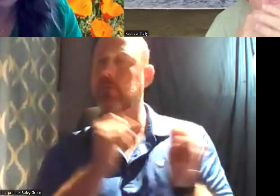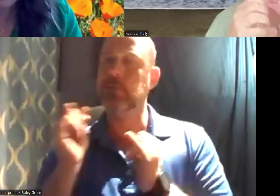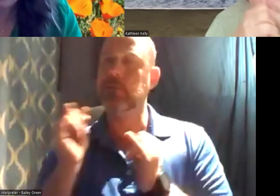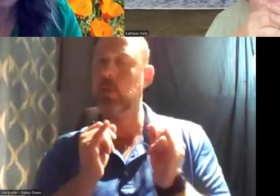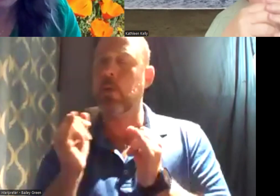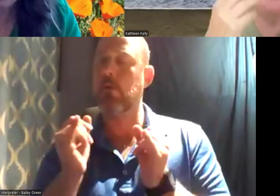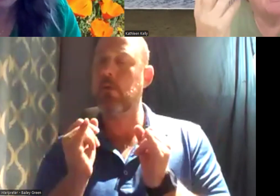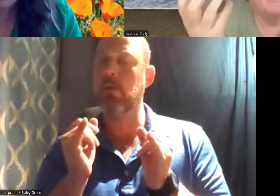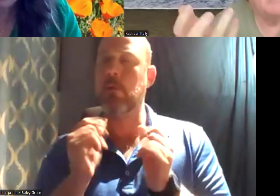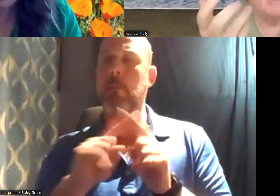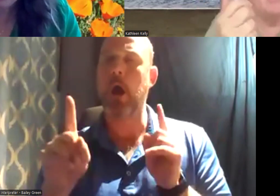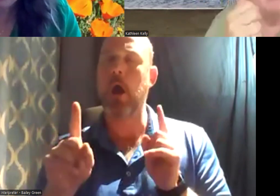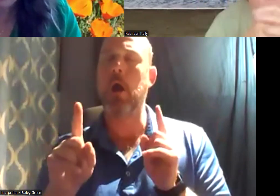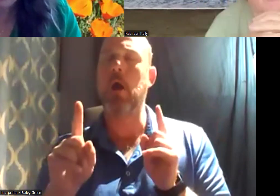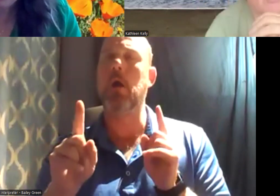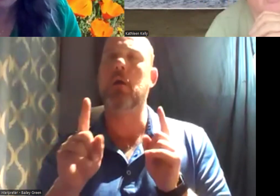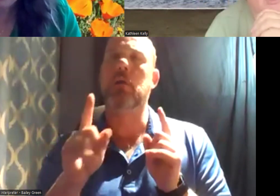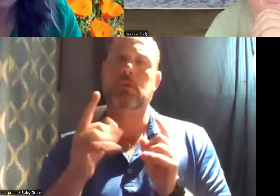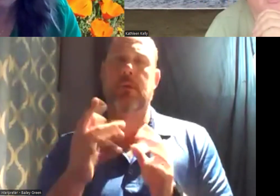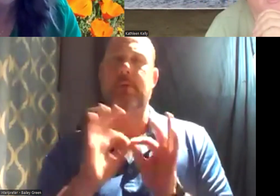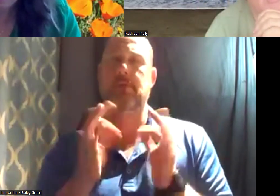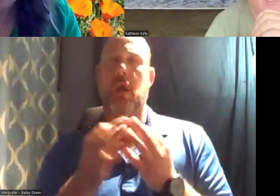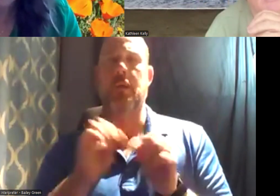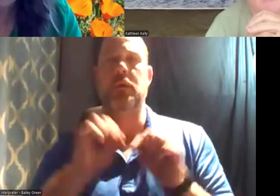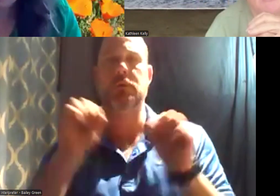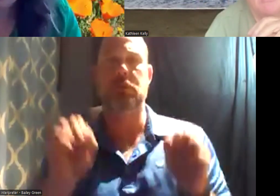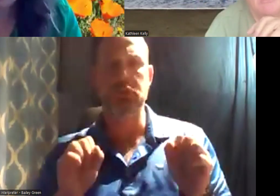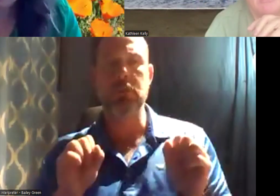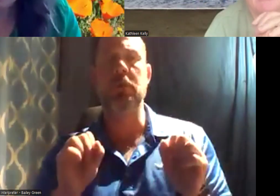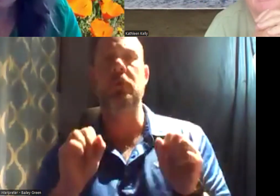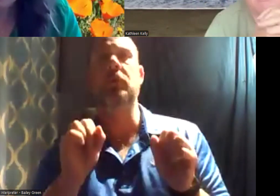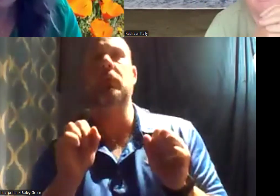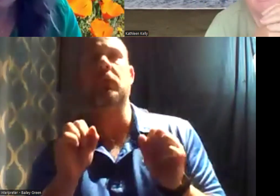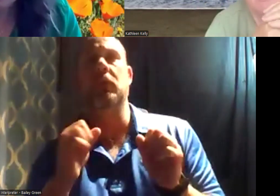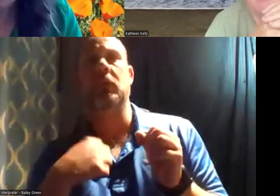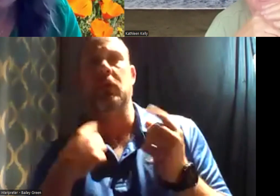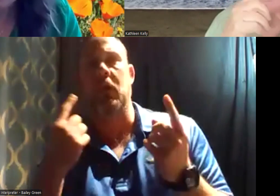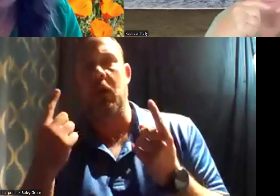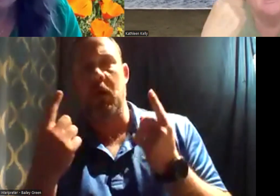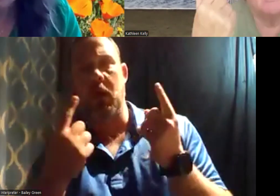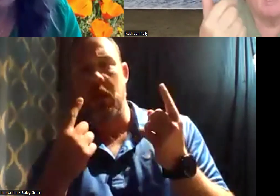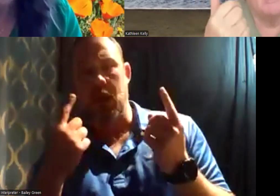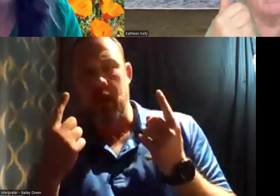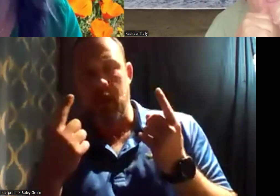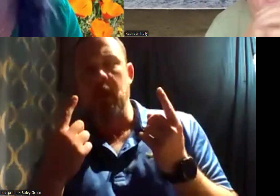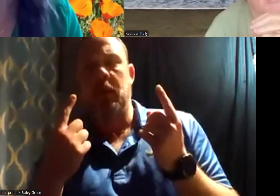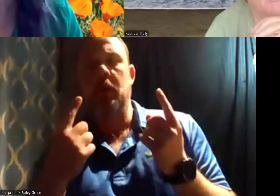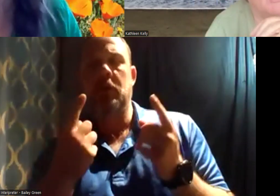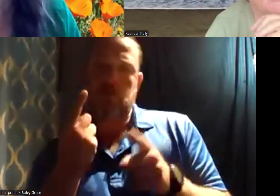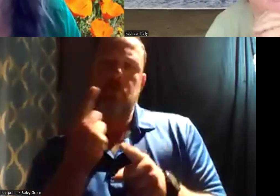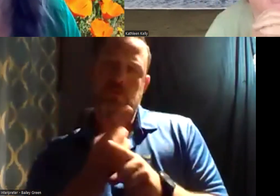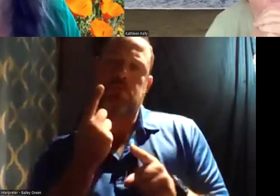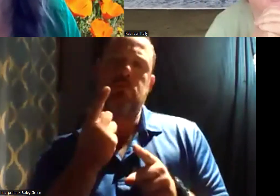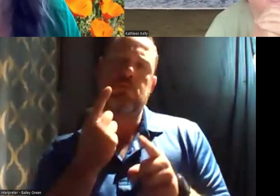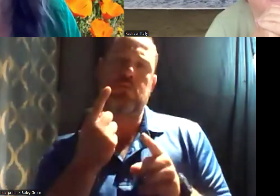center, but it's also a family system issue. And I think it behooves to think about it in